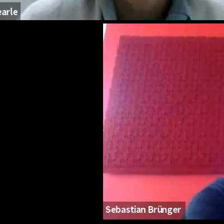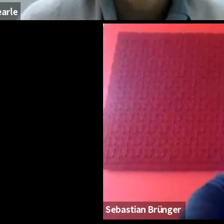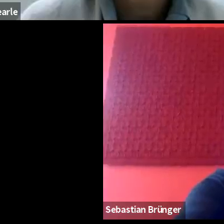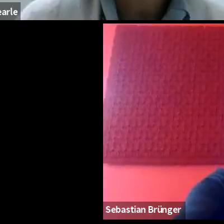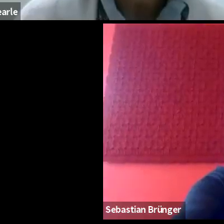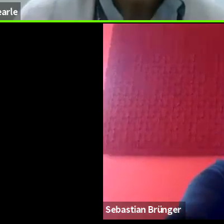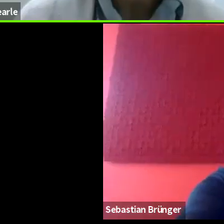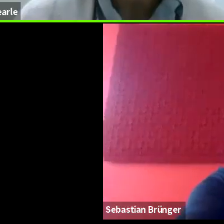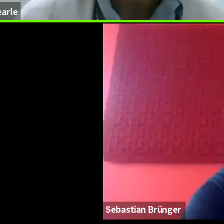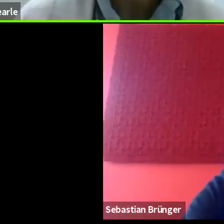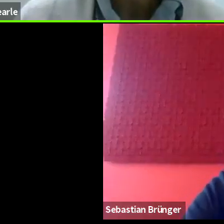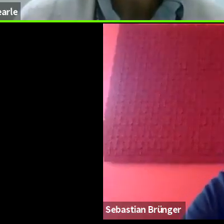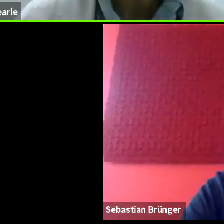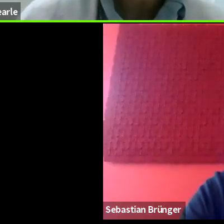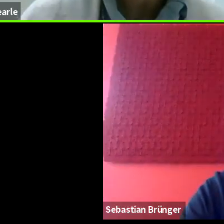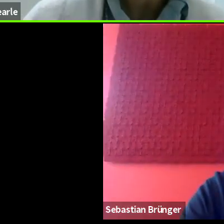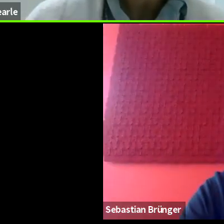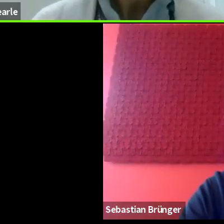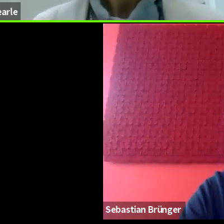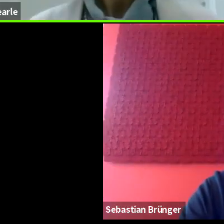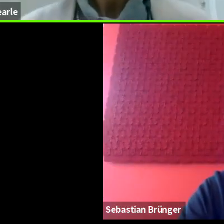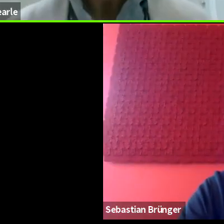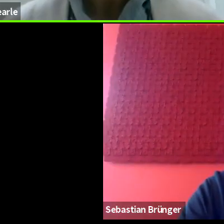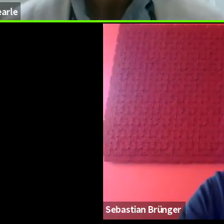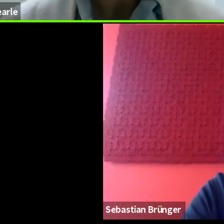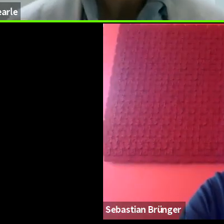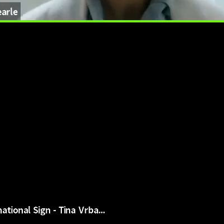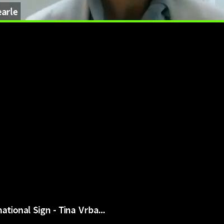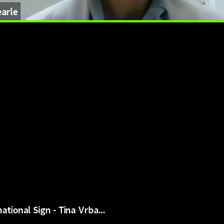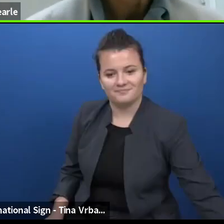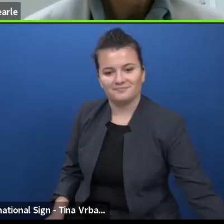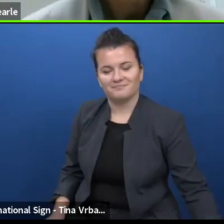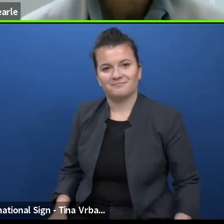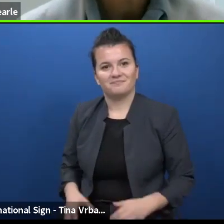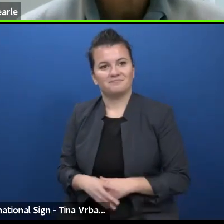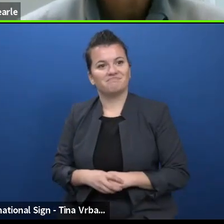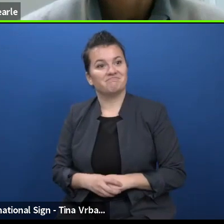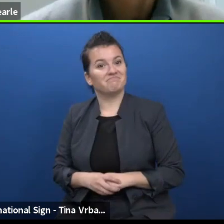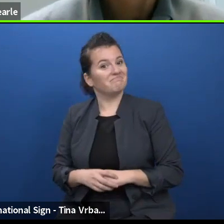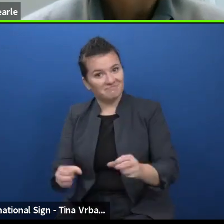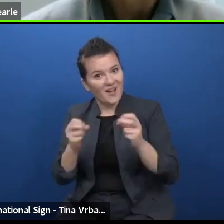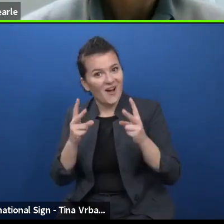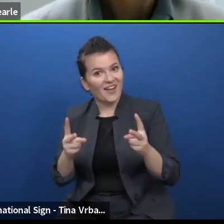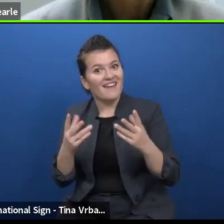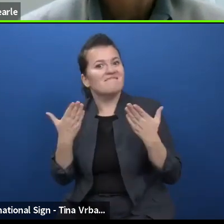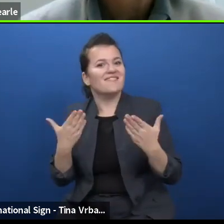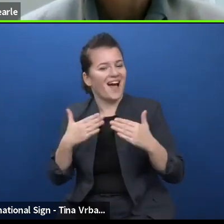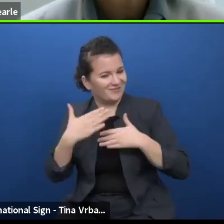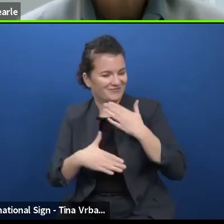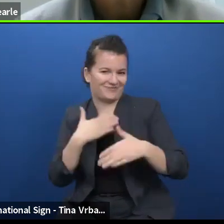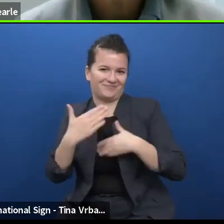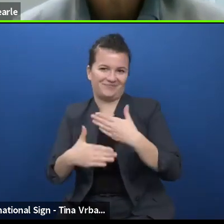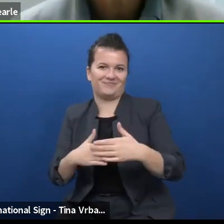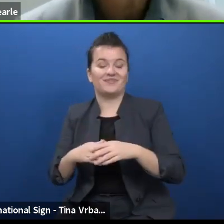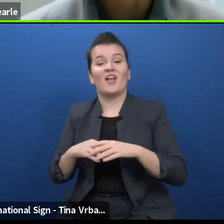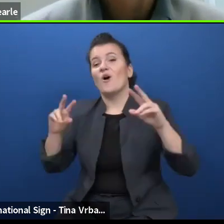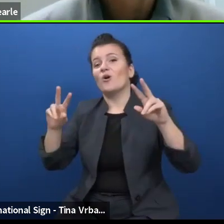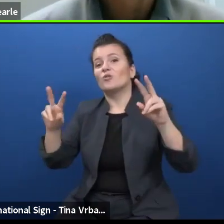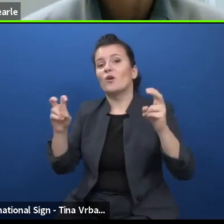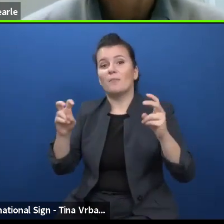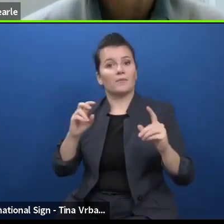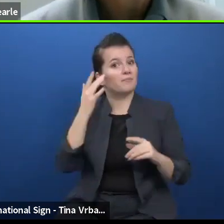Okay, I think we can go to the first session, which is entitled Culture and Environmental